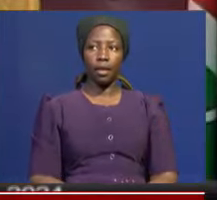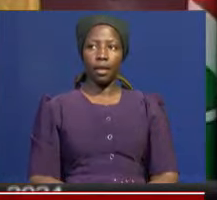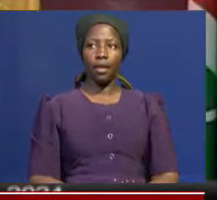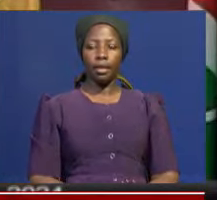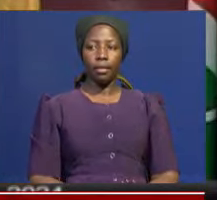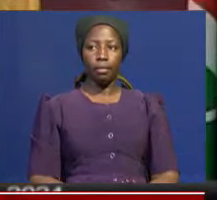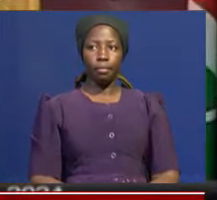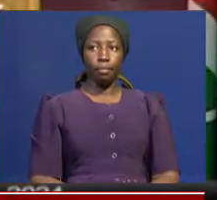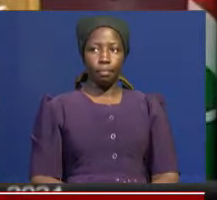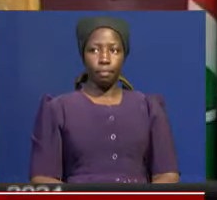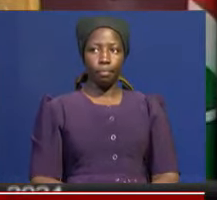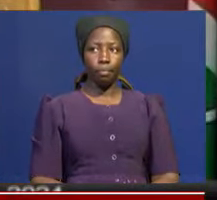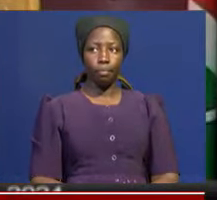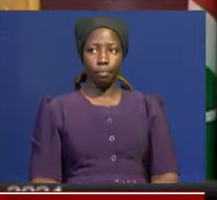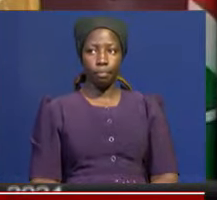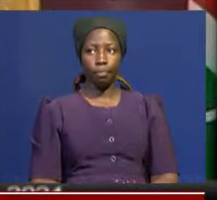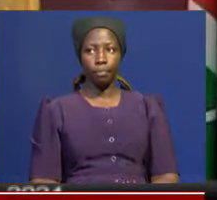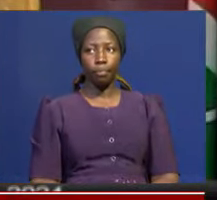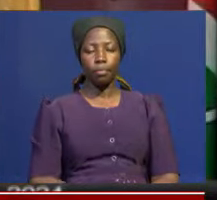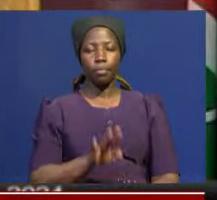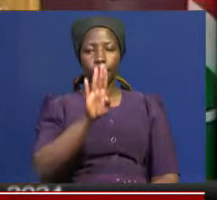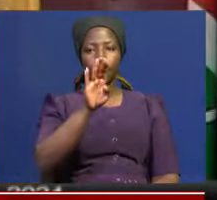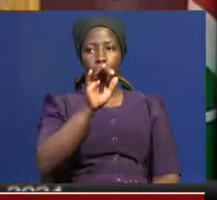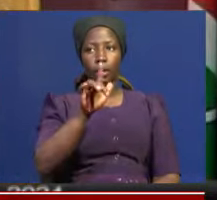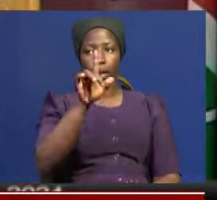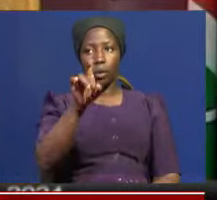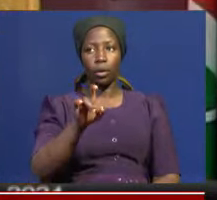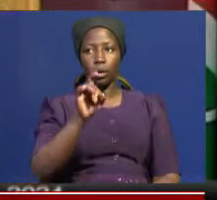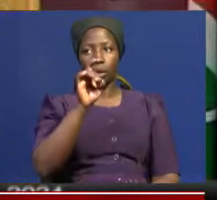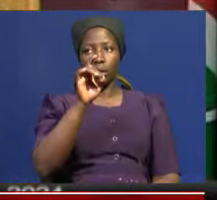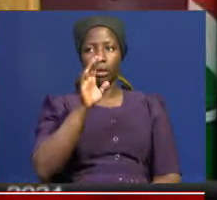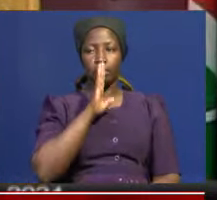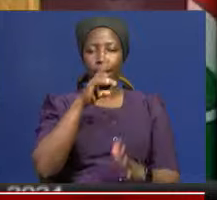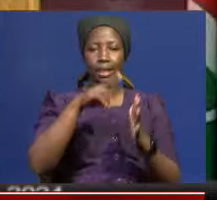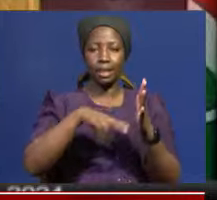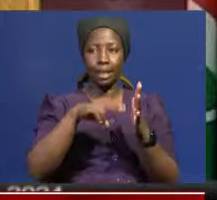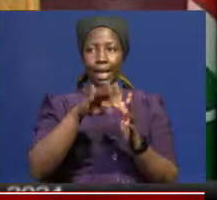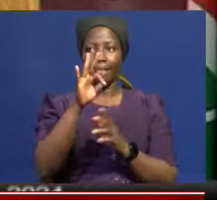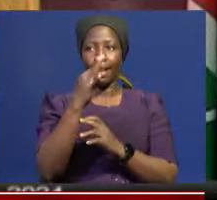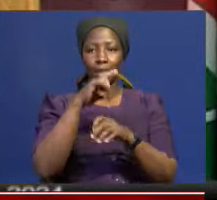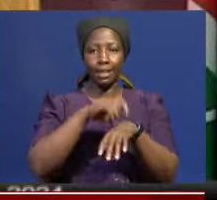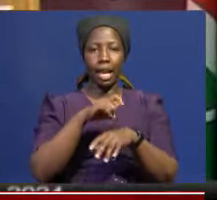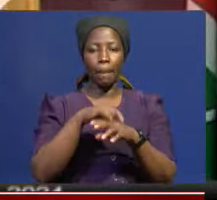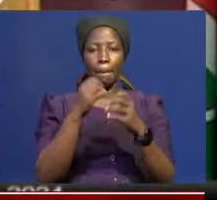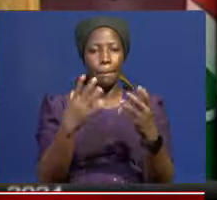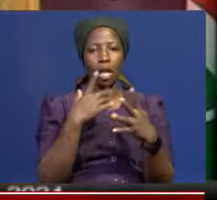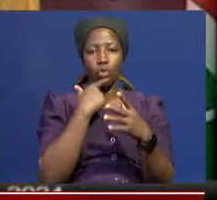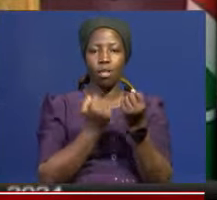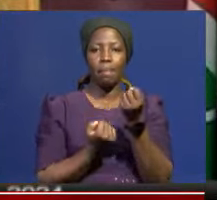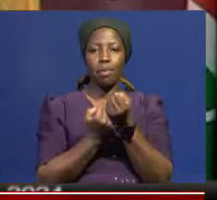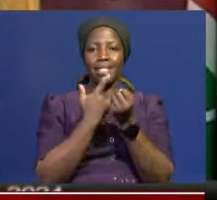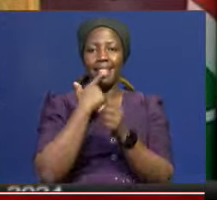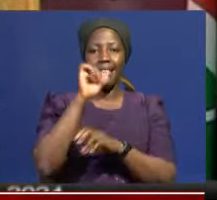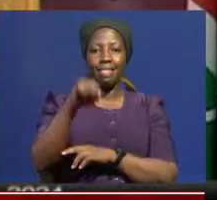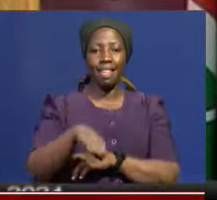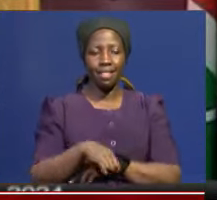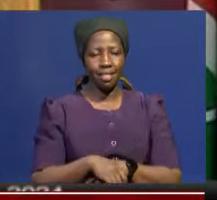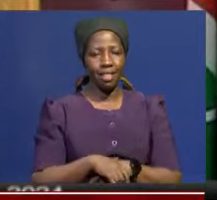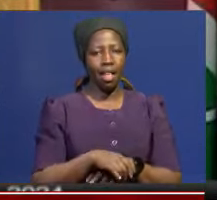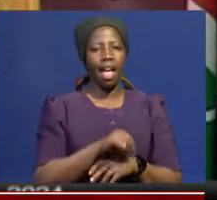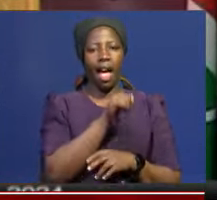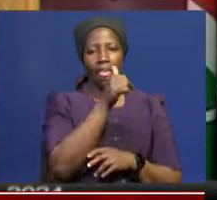2023 be now read a third time. Will as many other opinion say aye? Aye. Will as many other opinion say